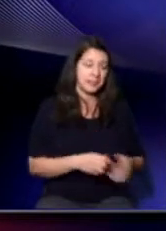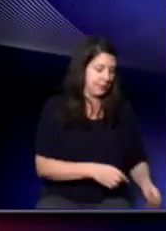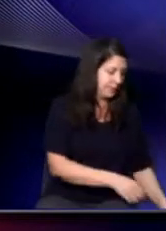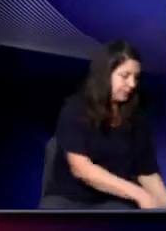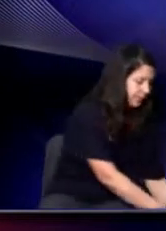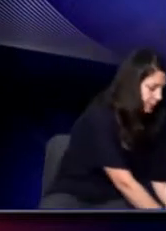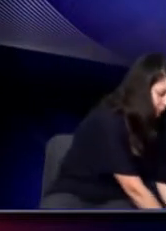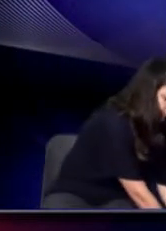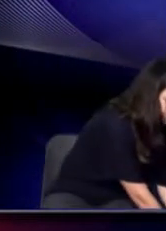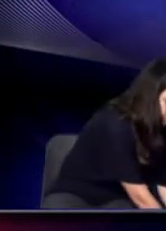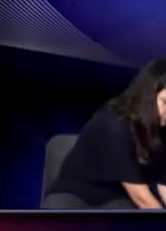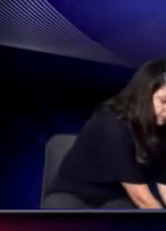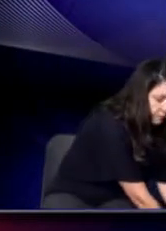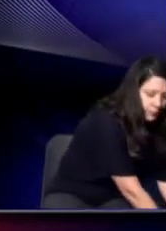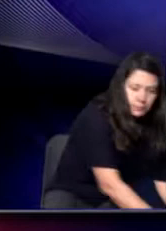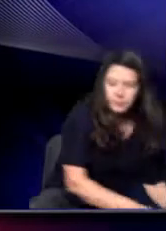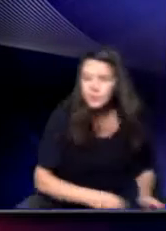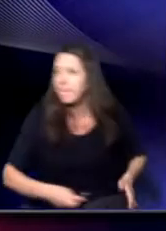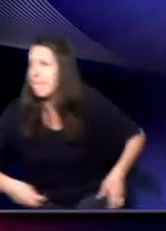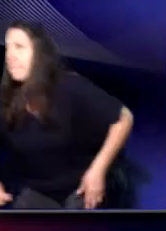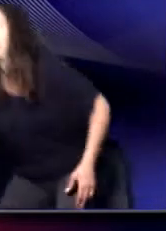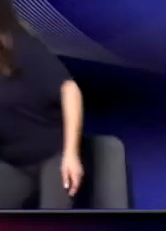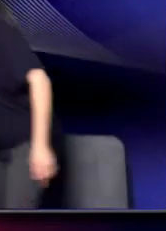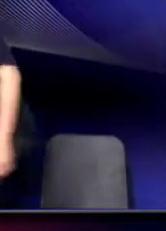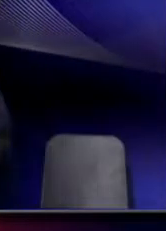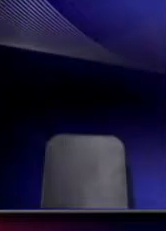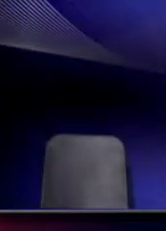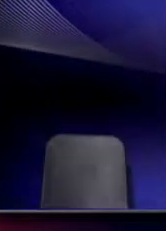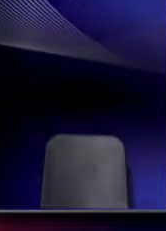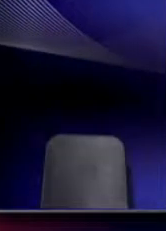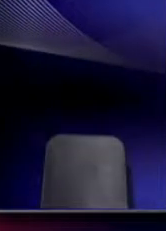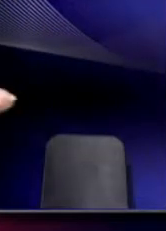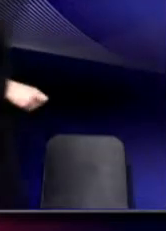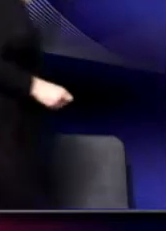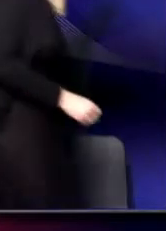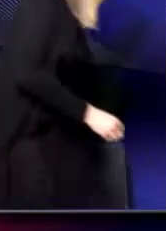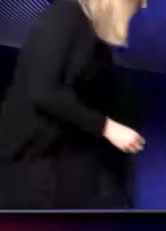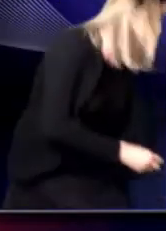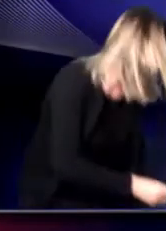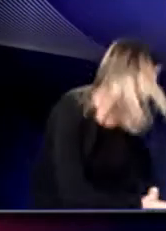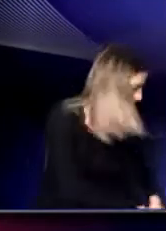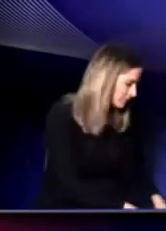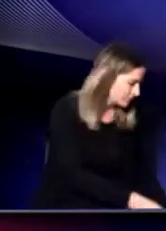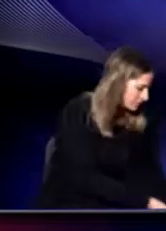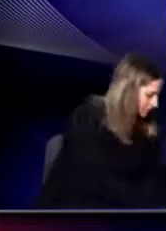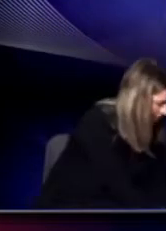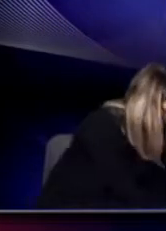Great. Next is 7.01, information item by Maria Murphy.